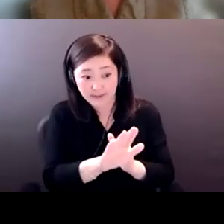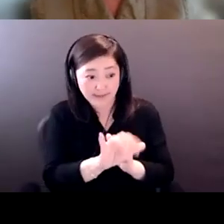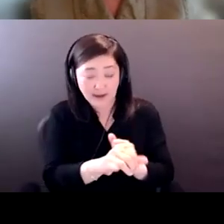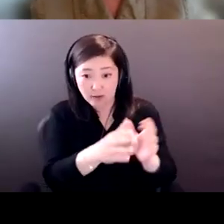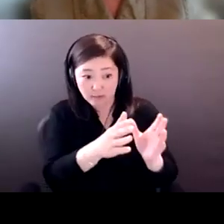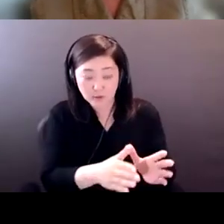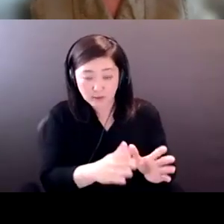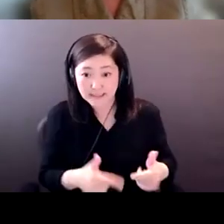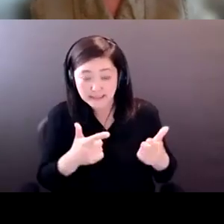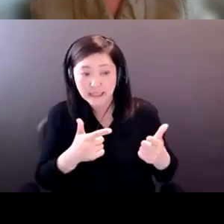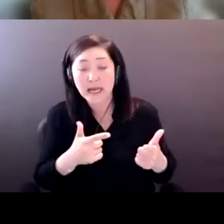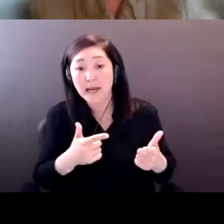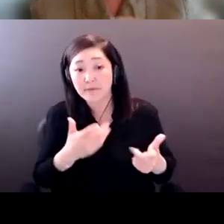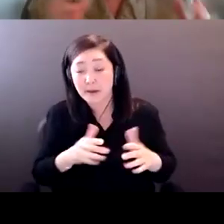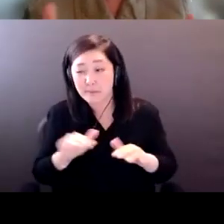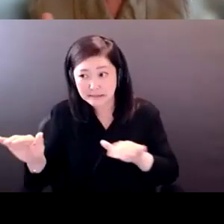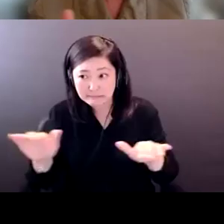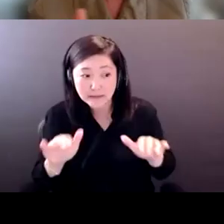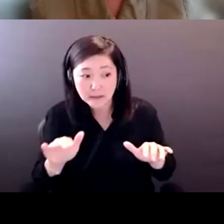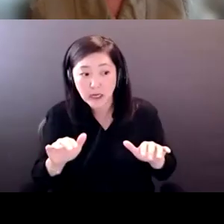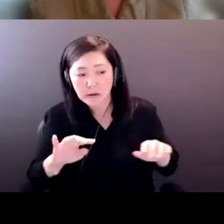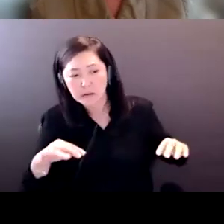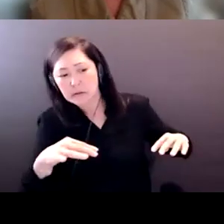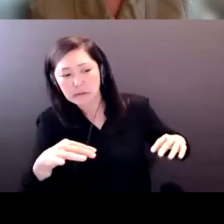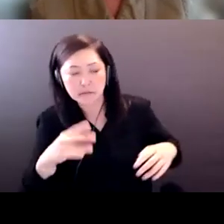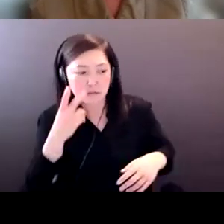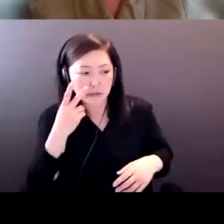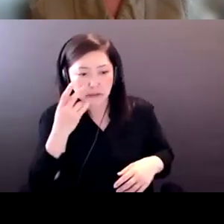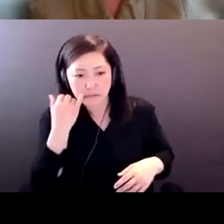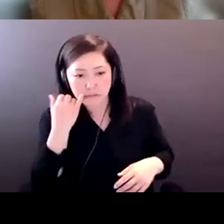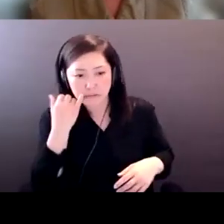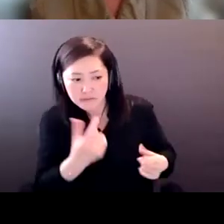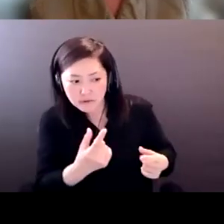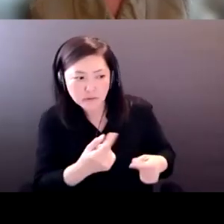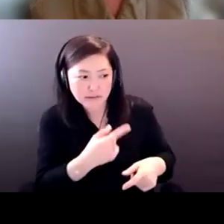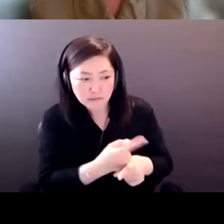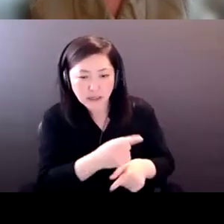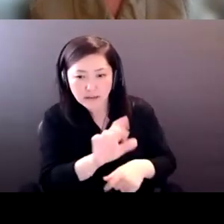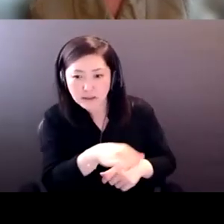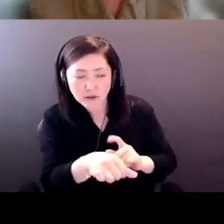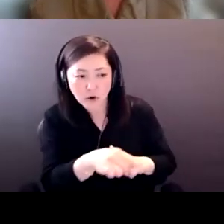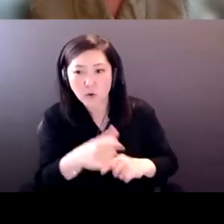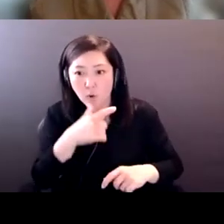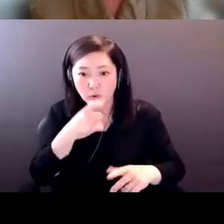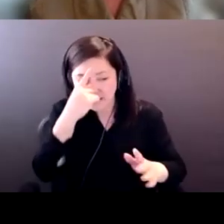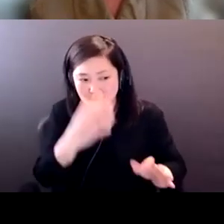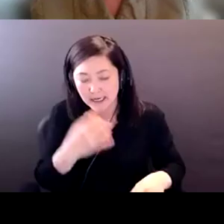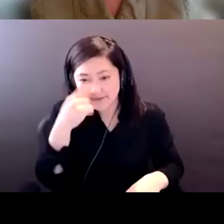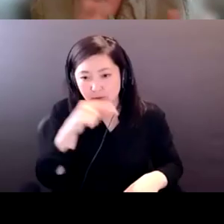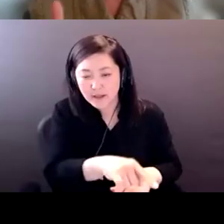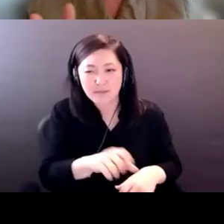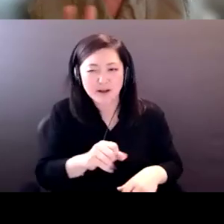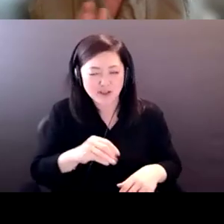whether that's around monitoring communications, making medical decisions without that conversation, coordination of